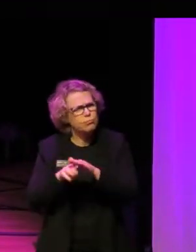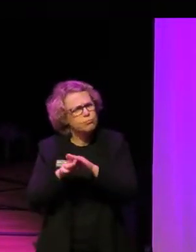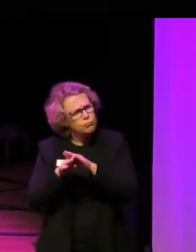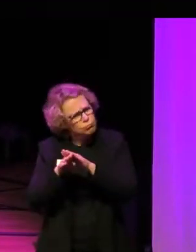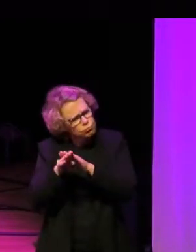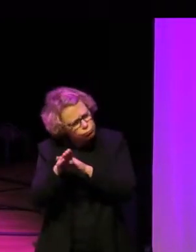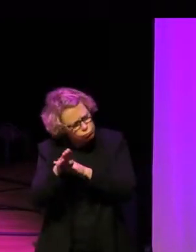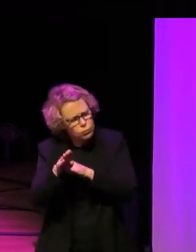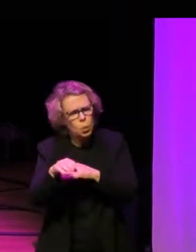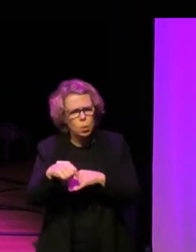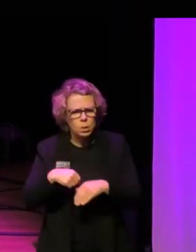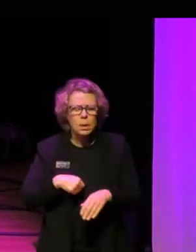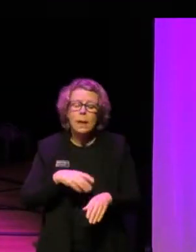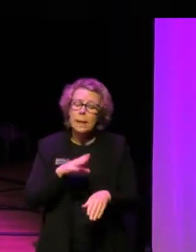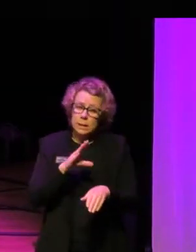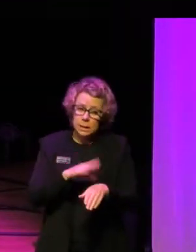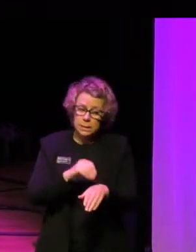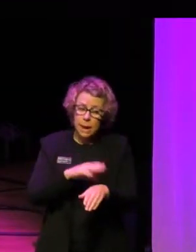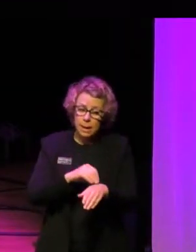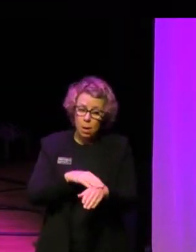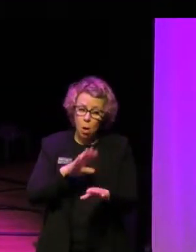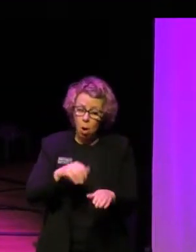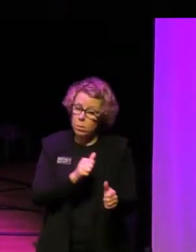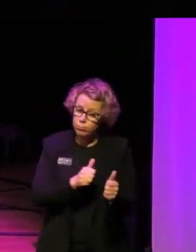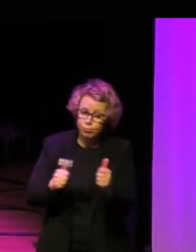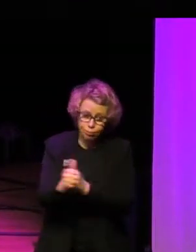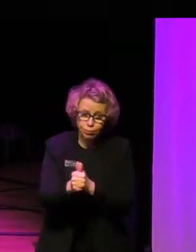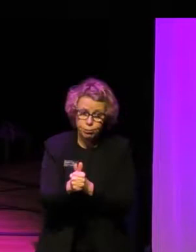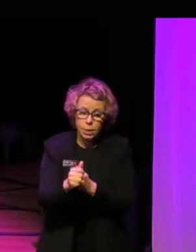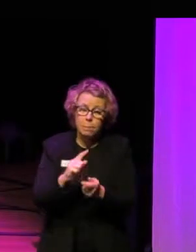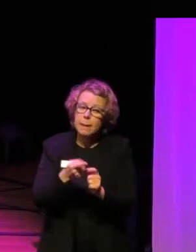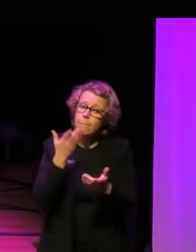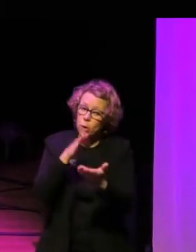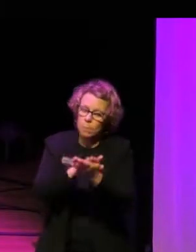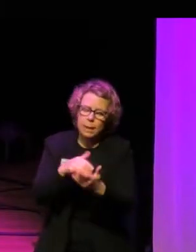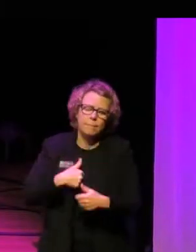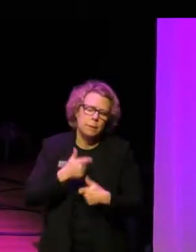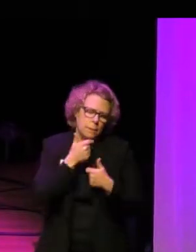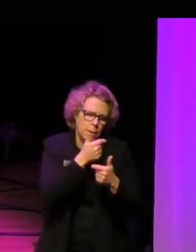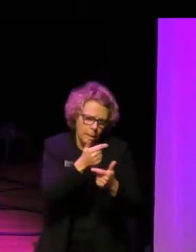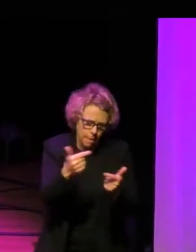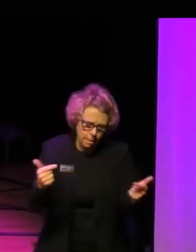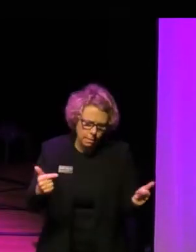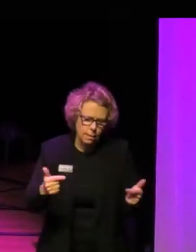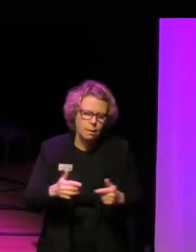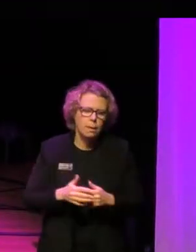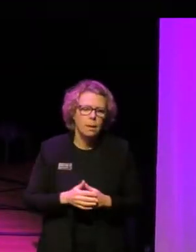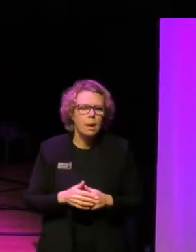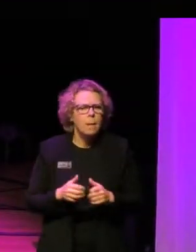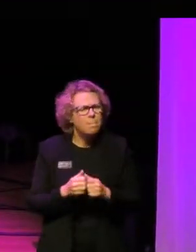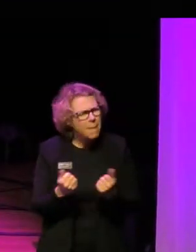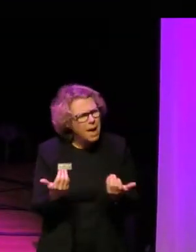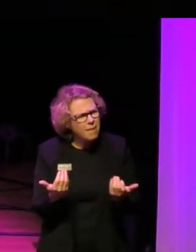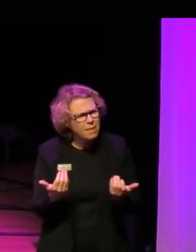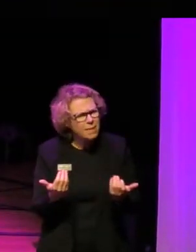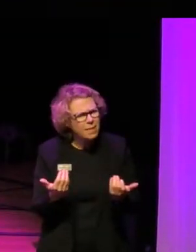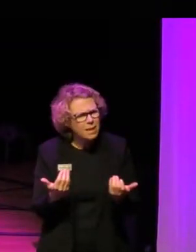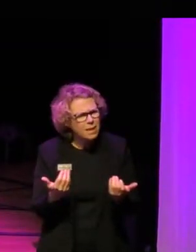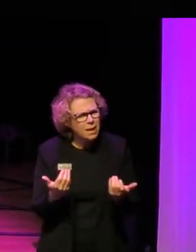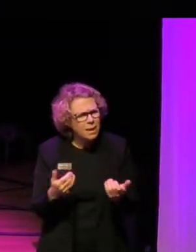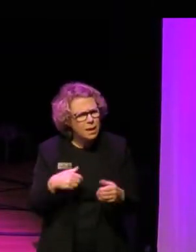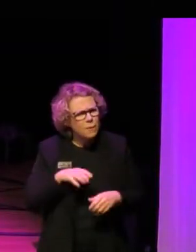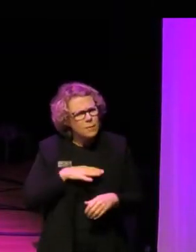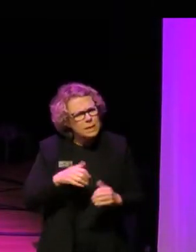Sweden has been at the forefront of that, and we thank you for that. But the difference between